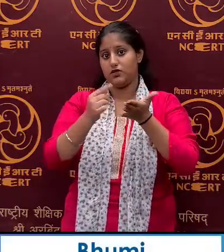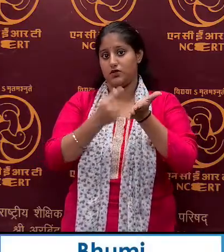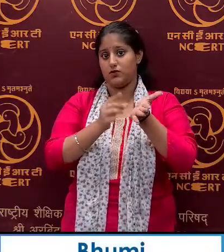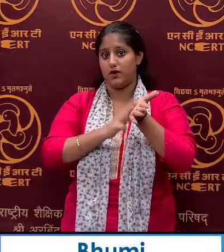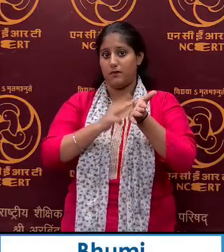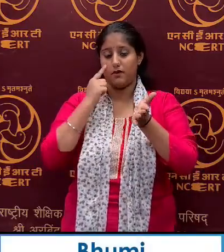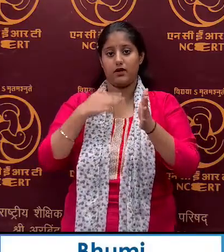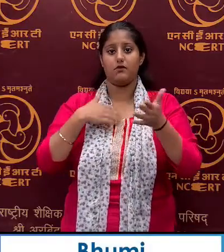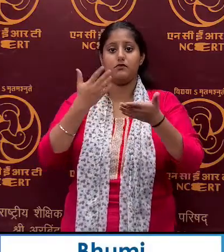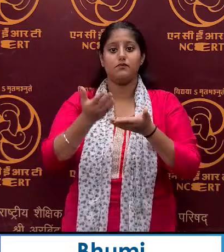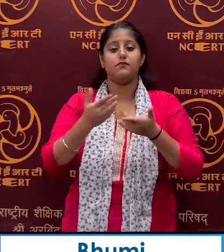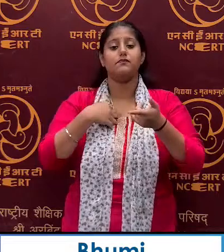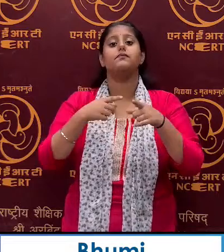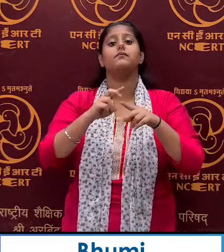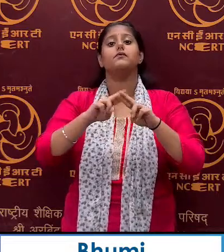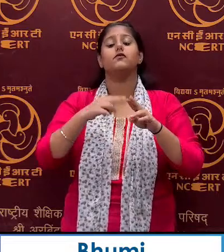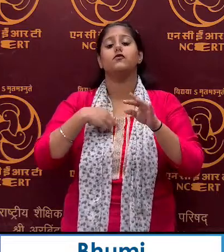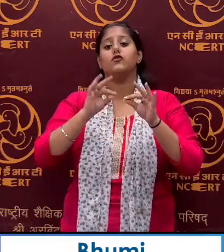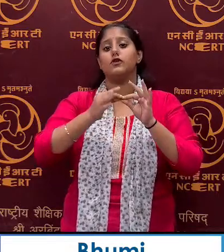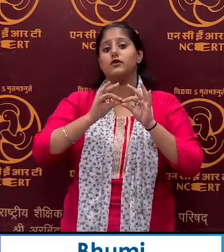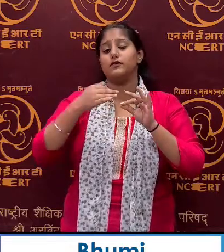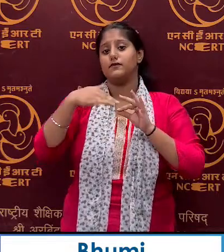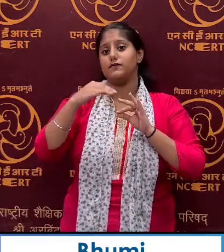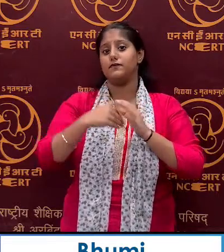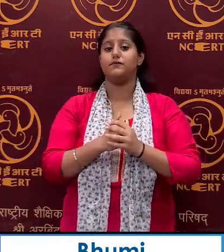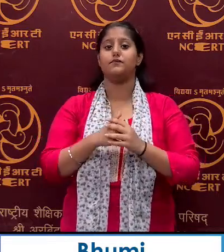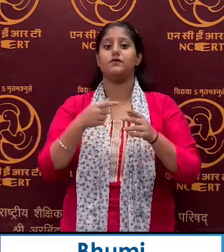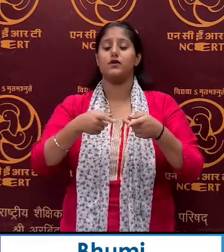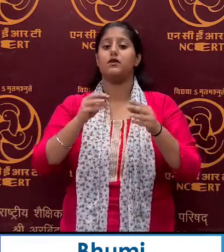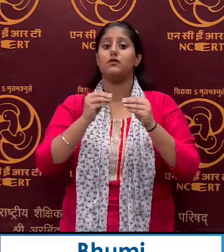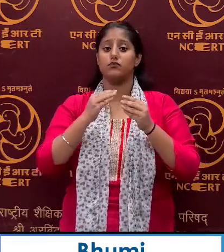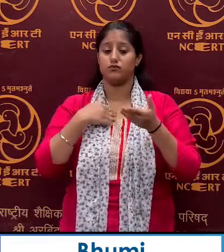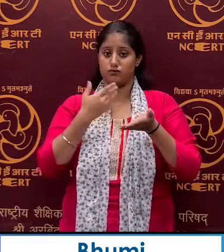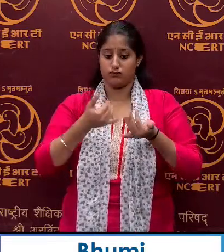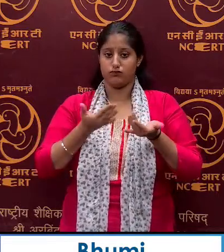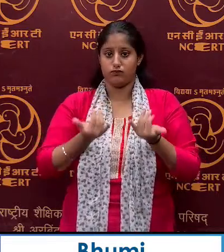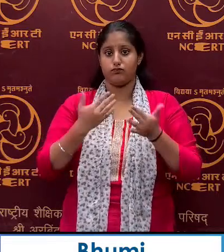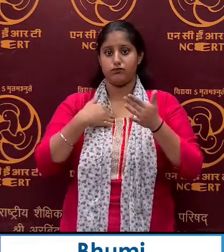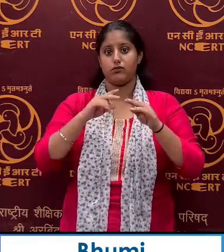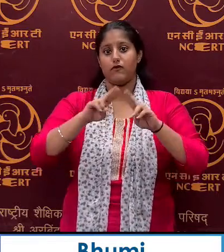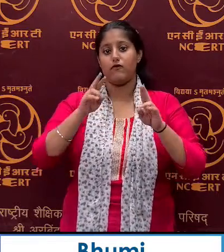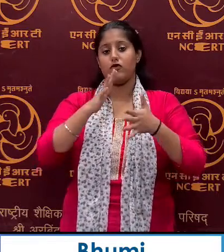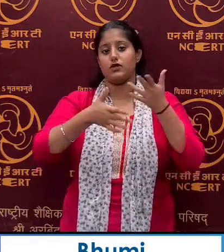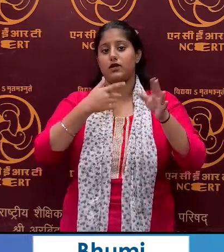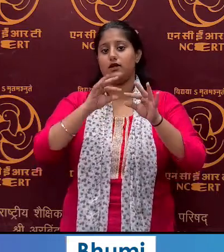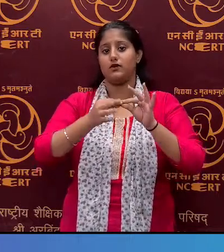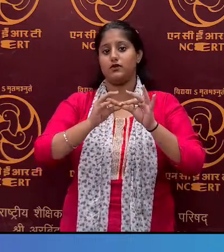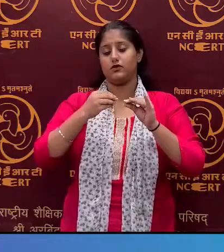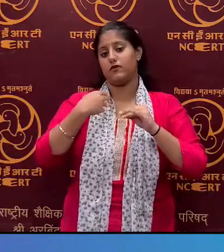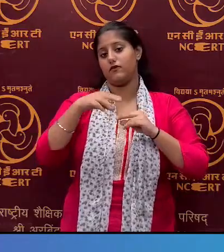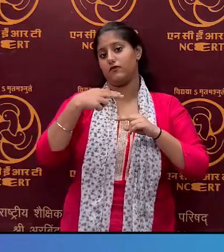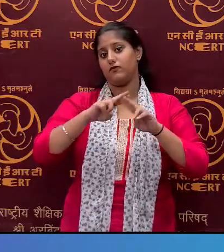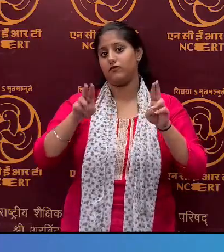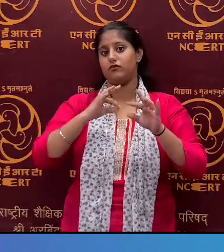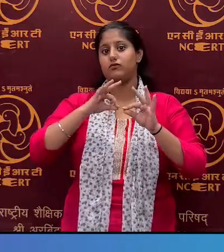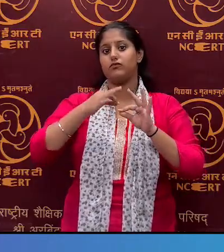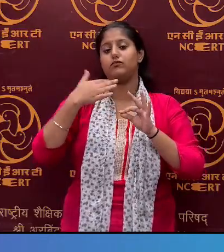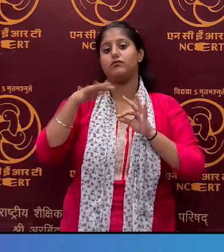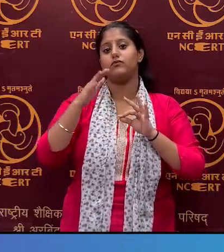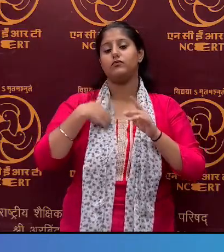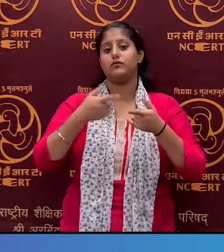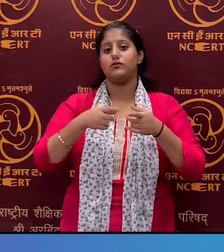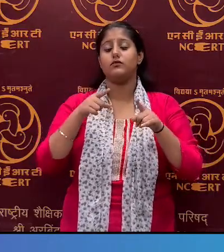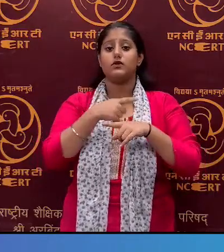also welcoming you to the session, and Bhumi will be there as a sign language interpreter with us throughout the session. So, here's a piece